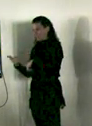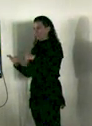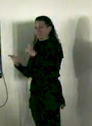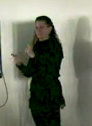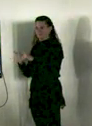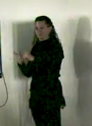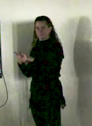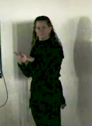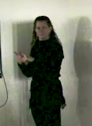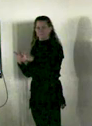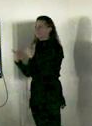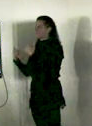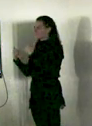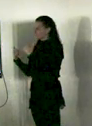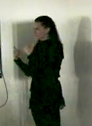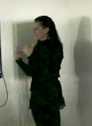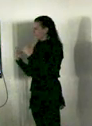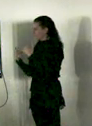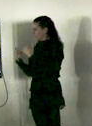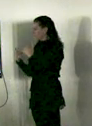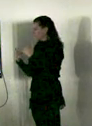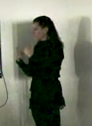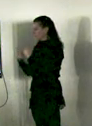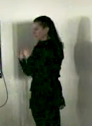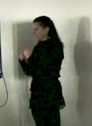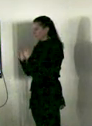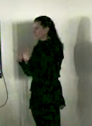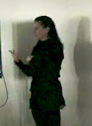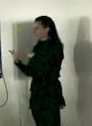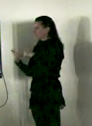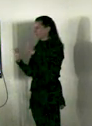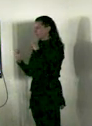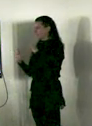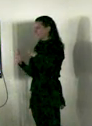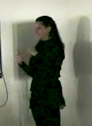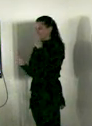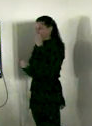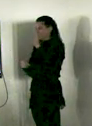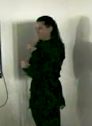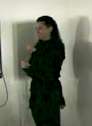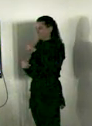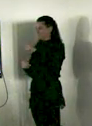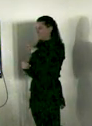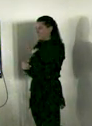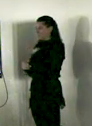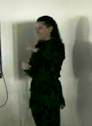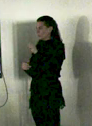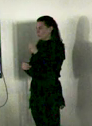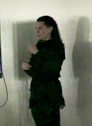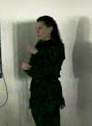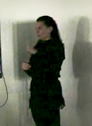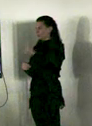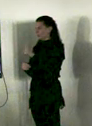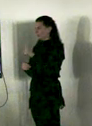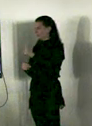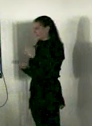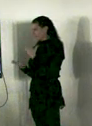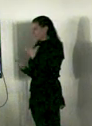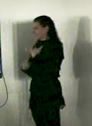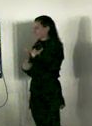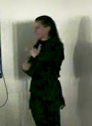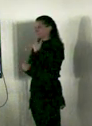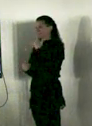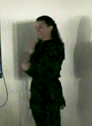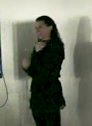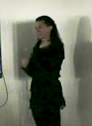argument about gameplay mattering, but really, it just, we should. I've been fortunate in my life that